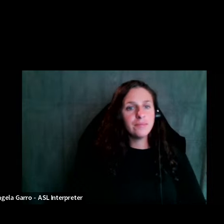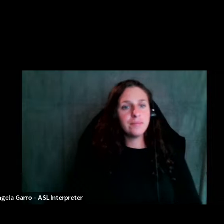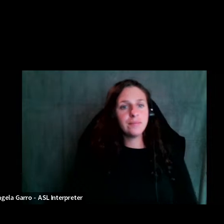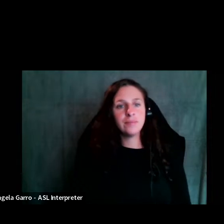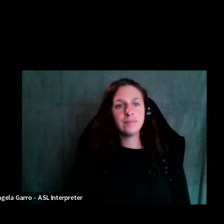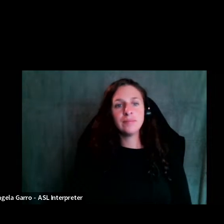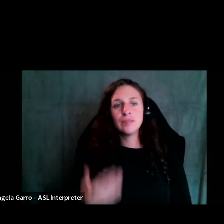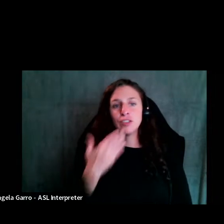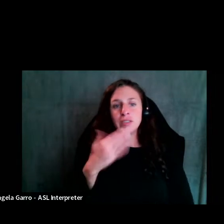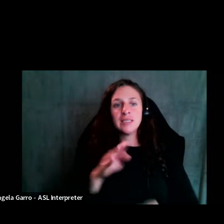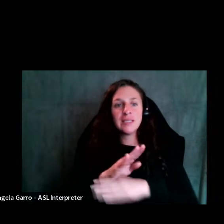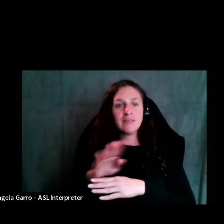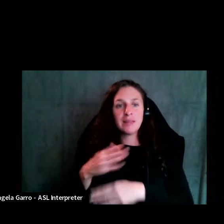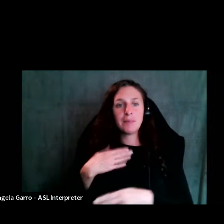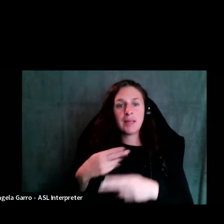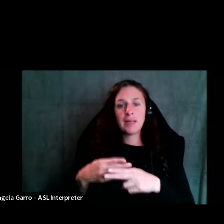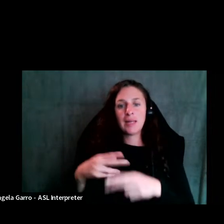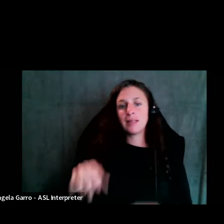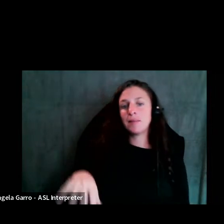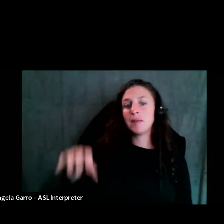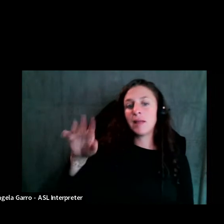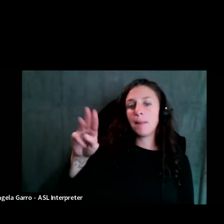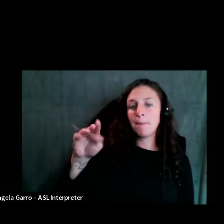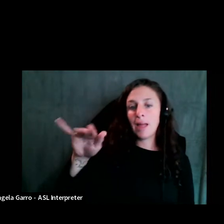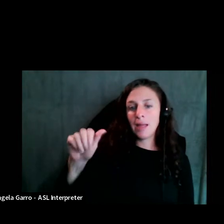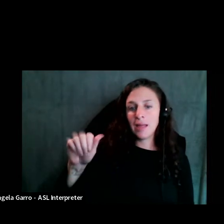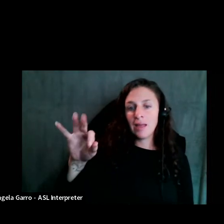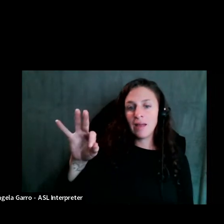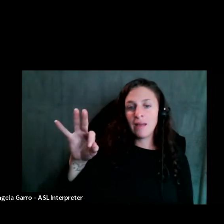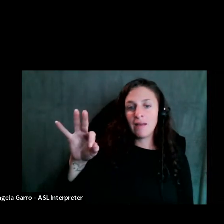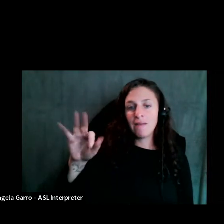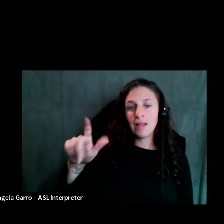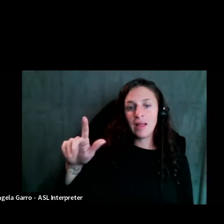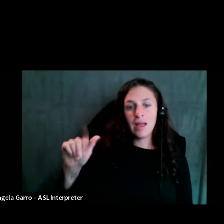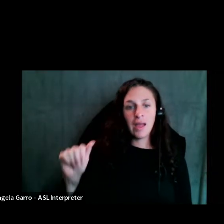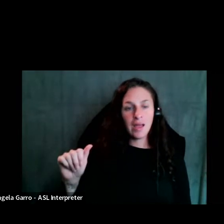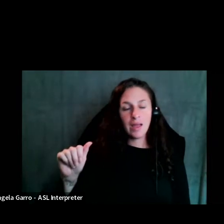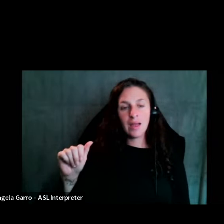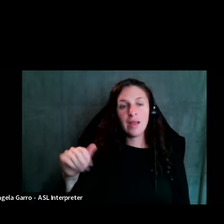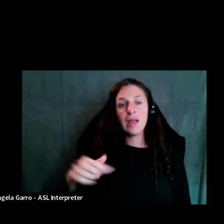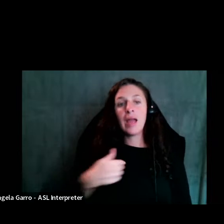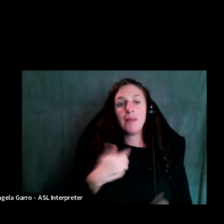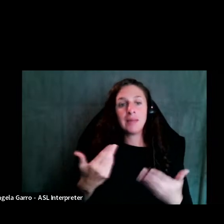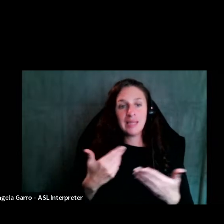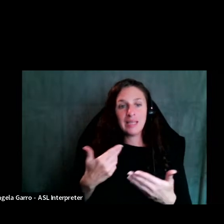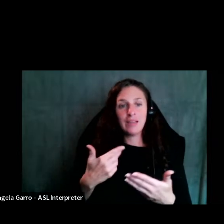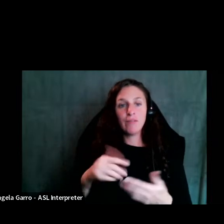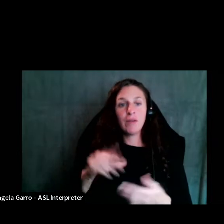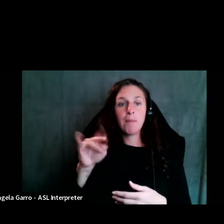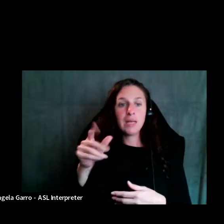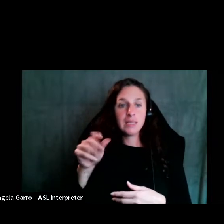Good evening. My name is Maya Falaha, and I'm here today on behalf of the Muslim Community Association of the Peninsula,